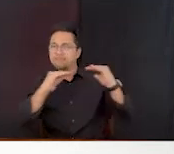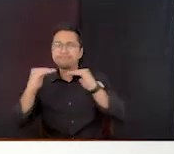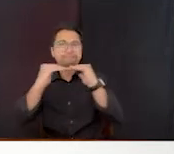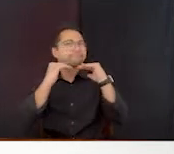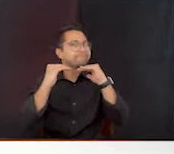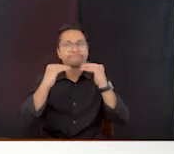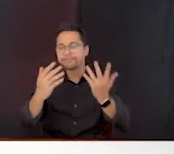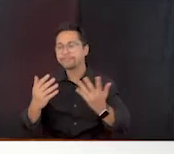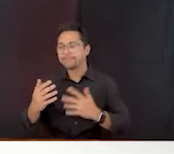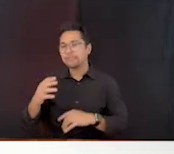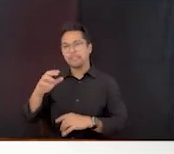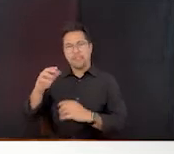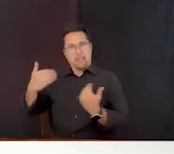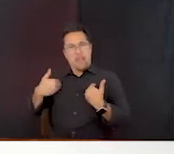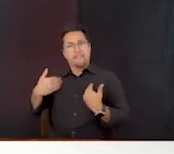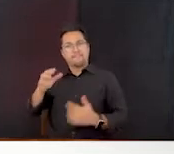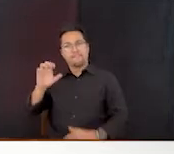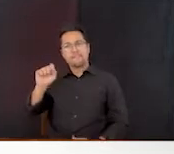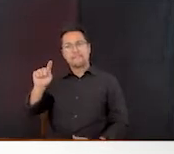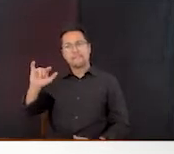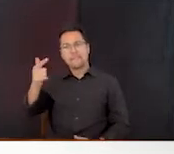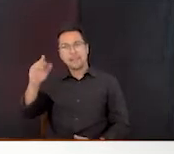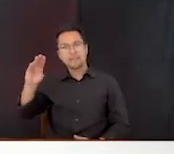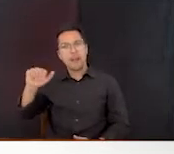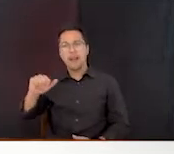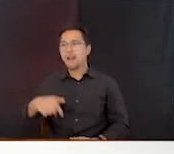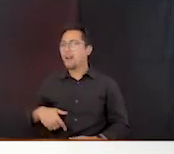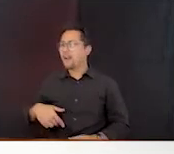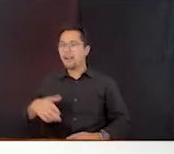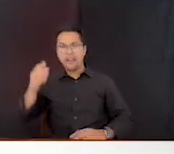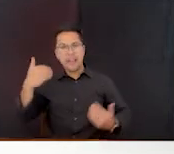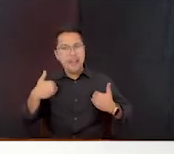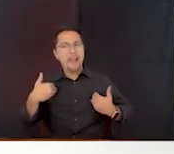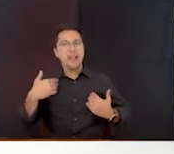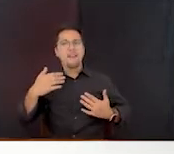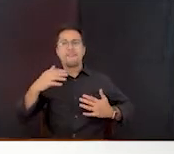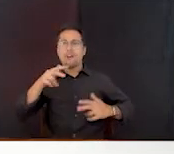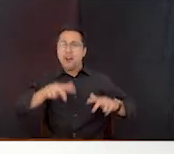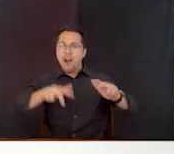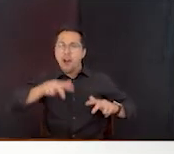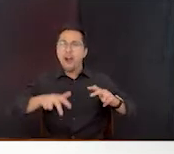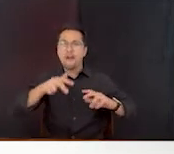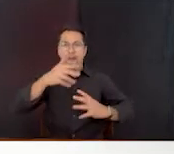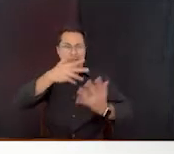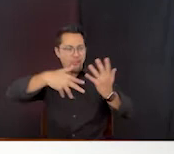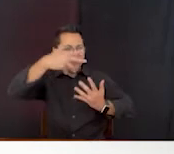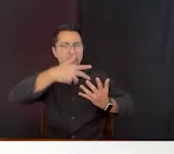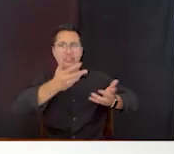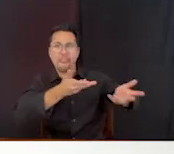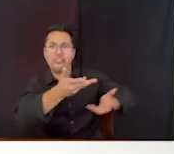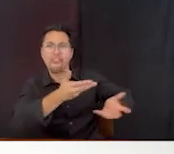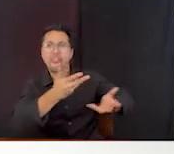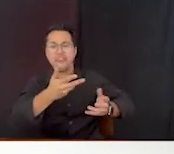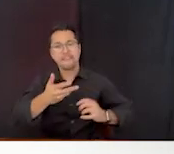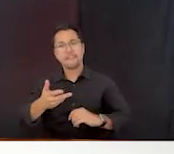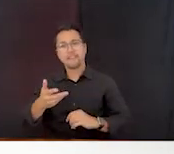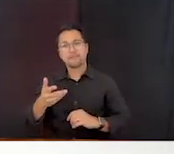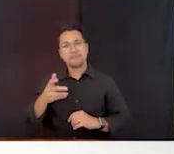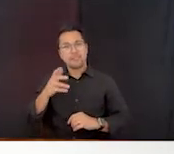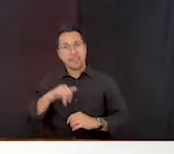of students with disabilities through relationships with their peers, relationships with faculty, and with staff as